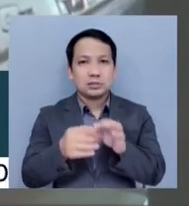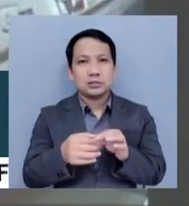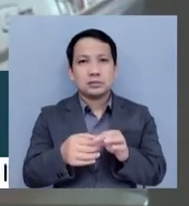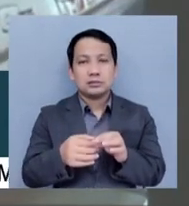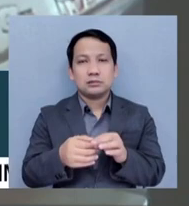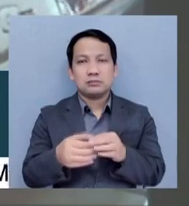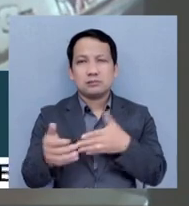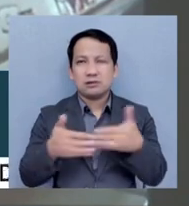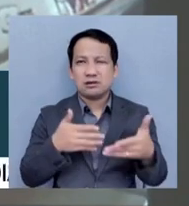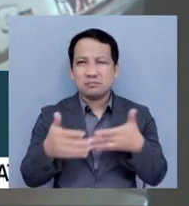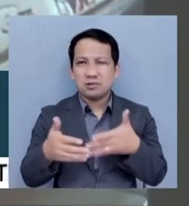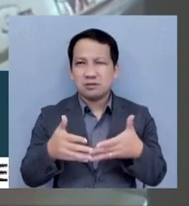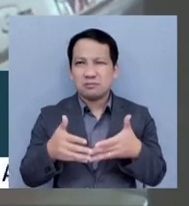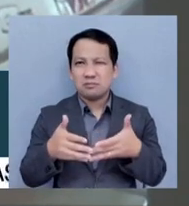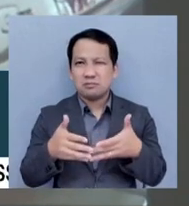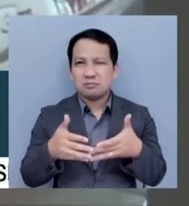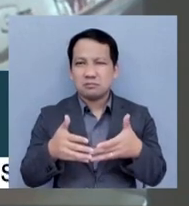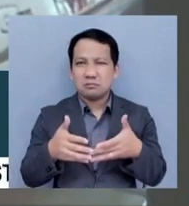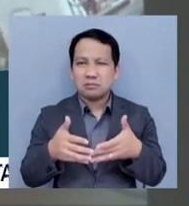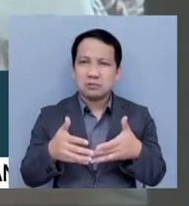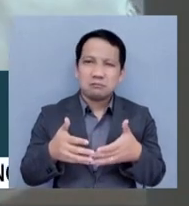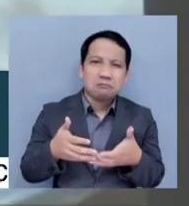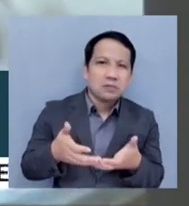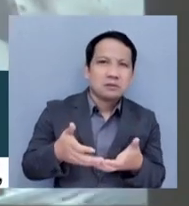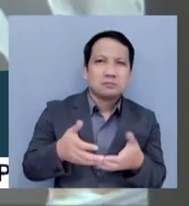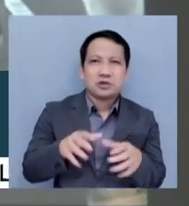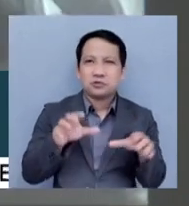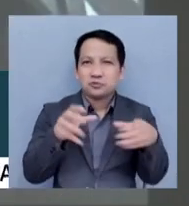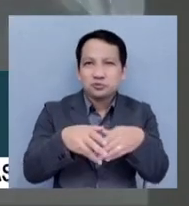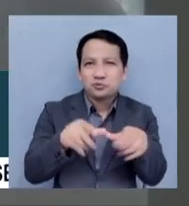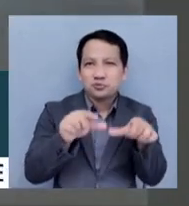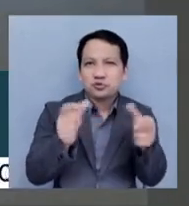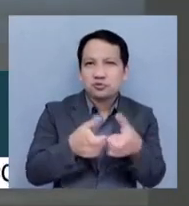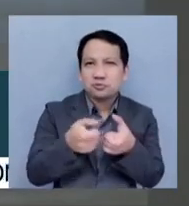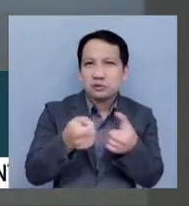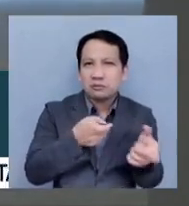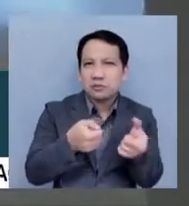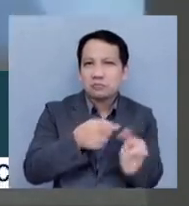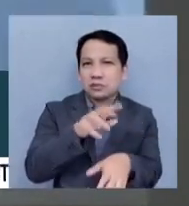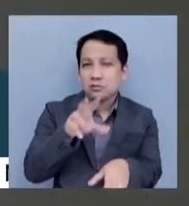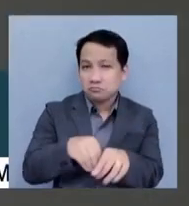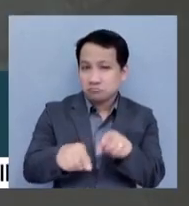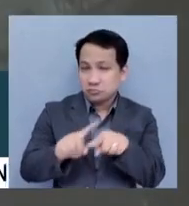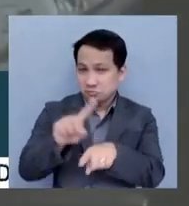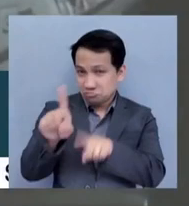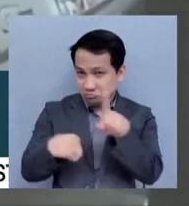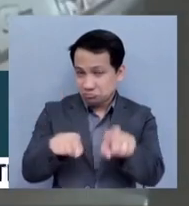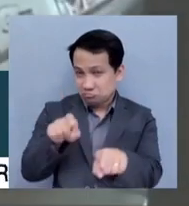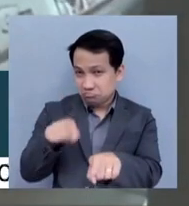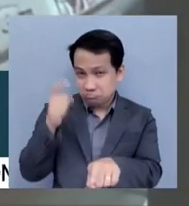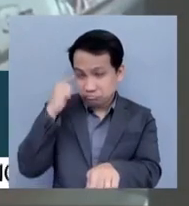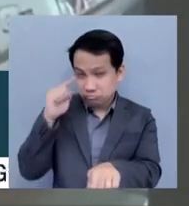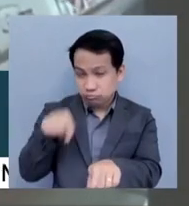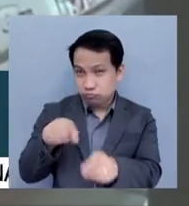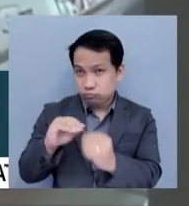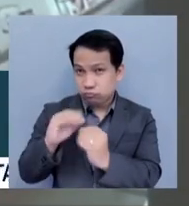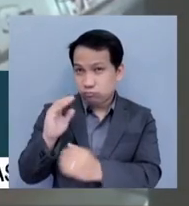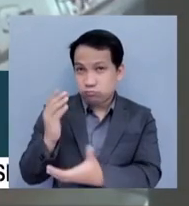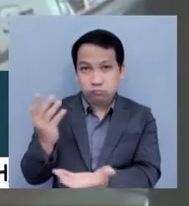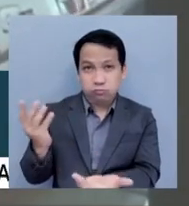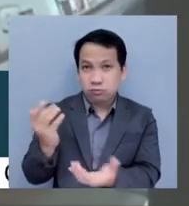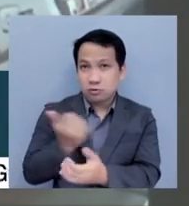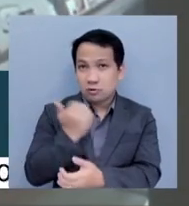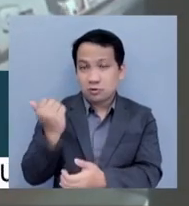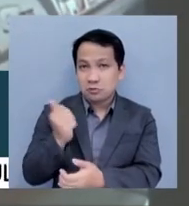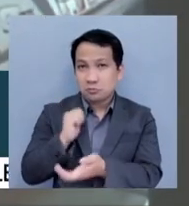para bang hinahound yung unit na yun. So I asked them, are you thinking of